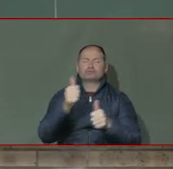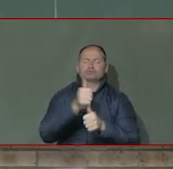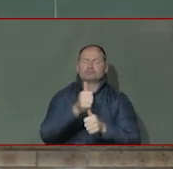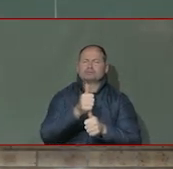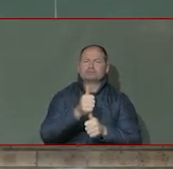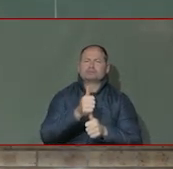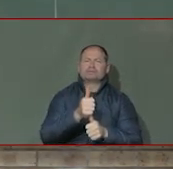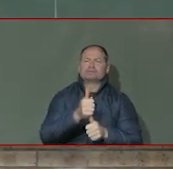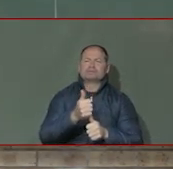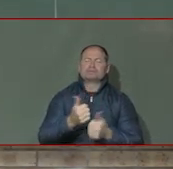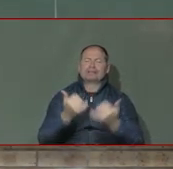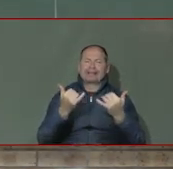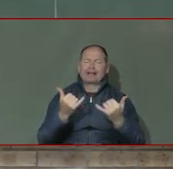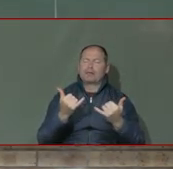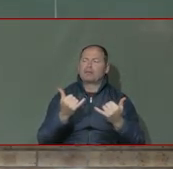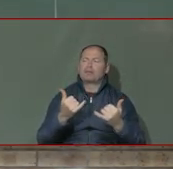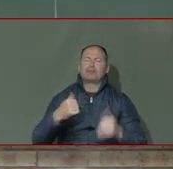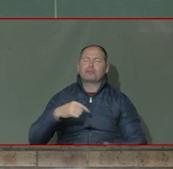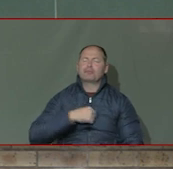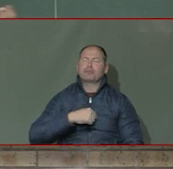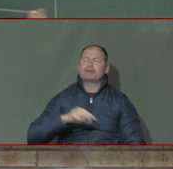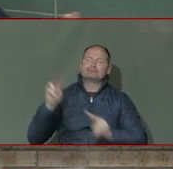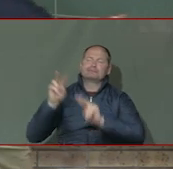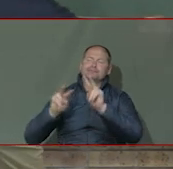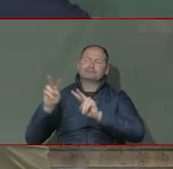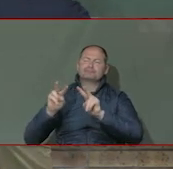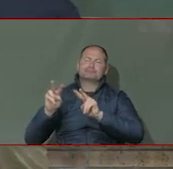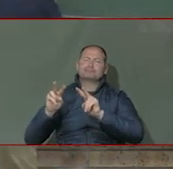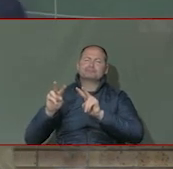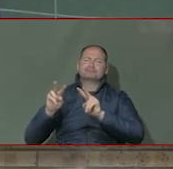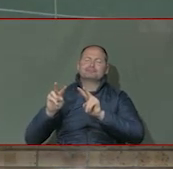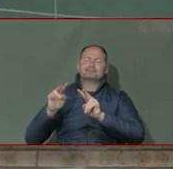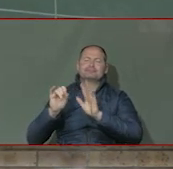What must learners look out for?